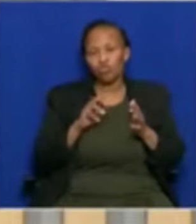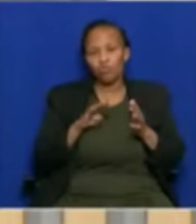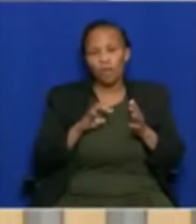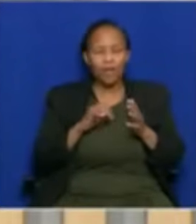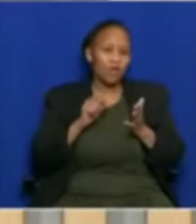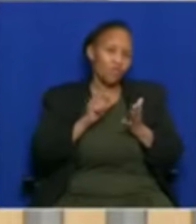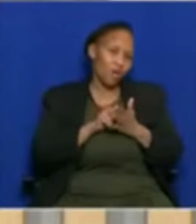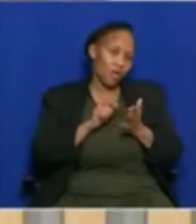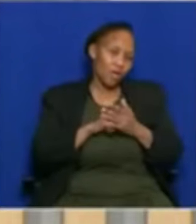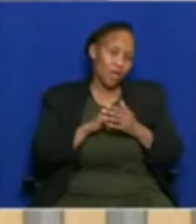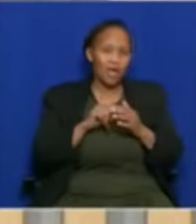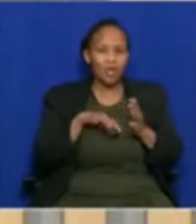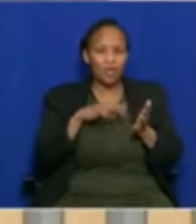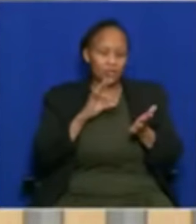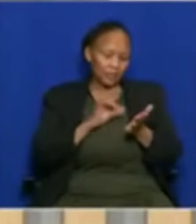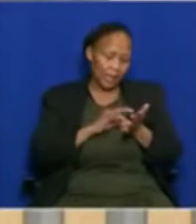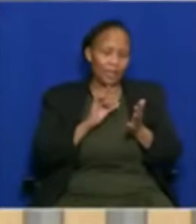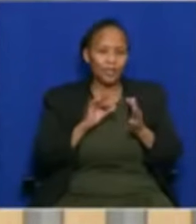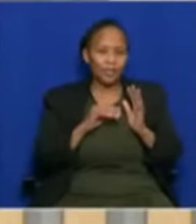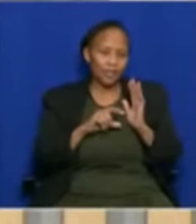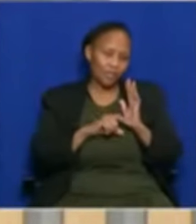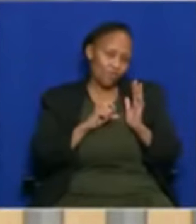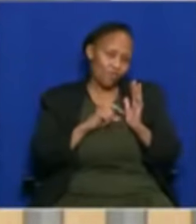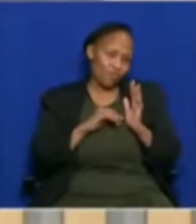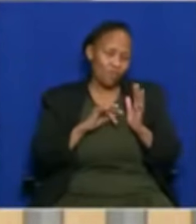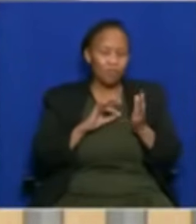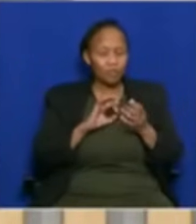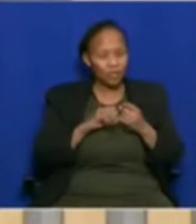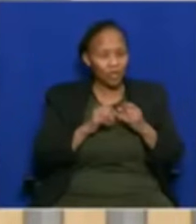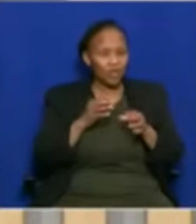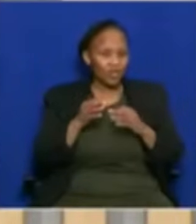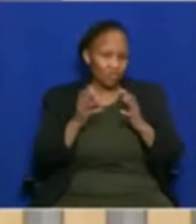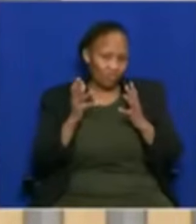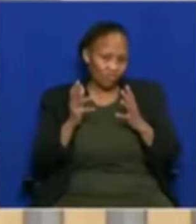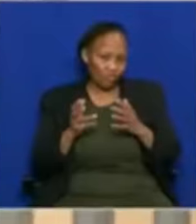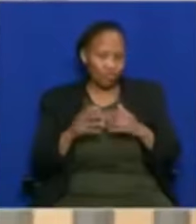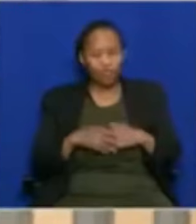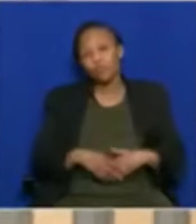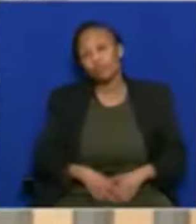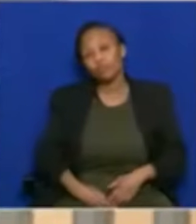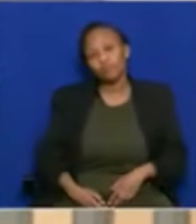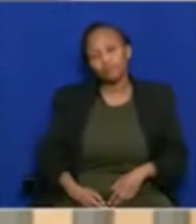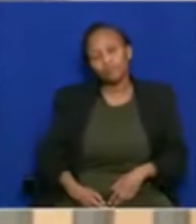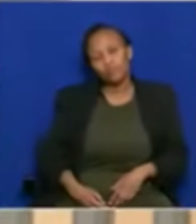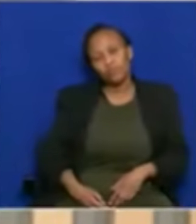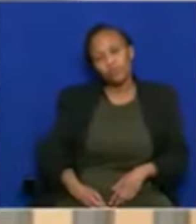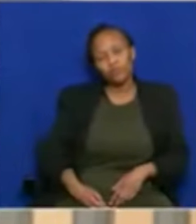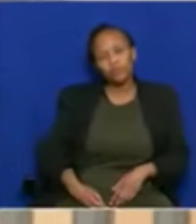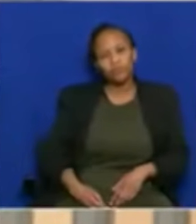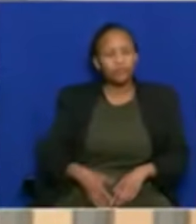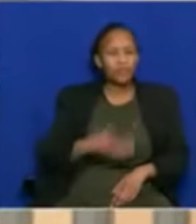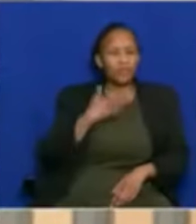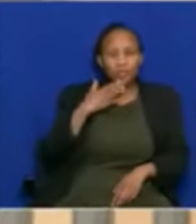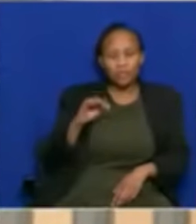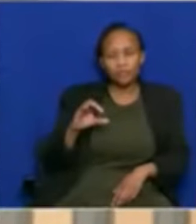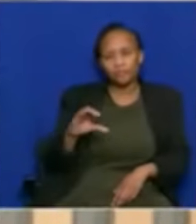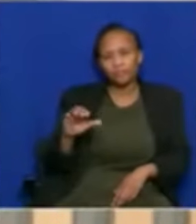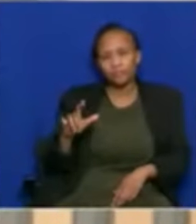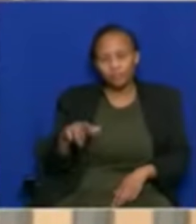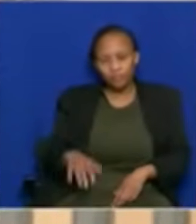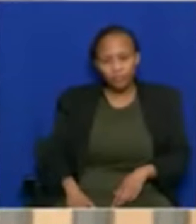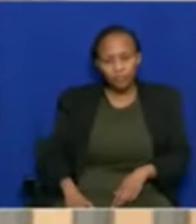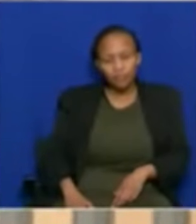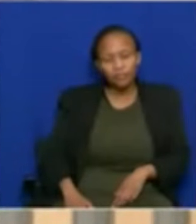message I'm trying to get over. Thank you. Thank you. Thank you, Commissioner. Thanks, Colonel. So by the time we get to